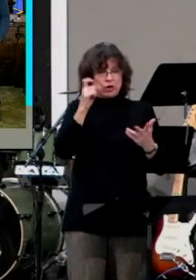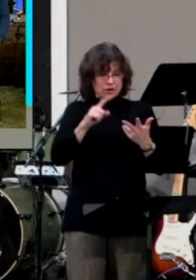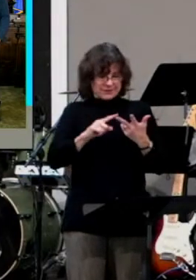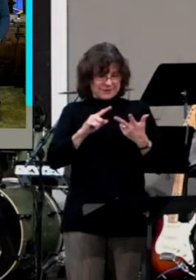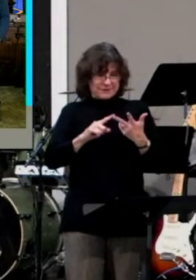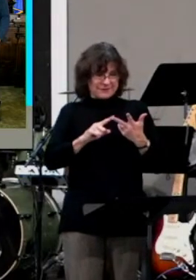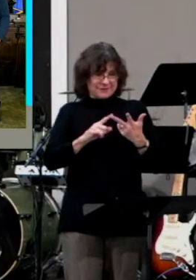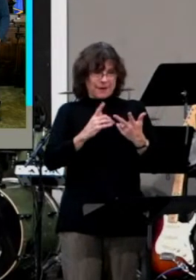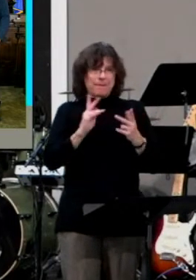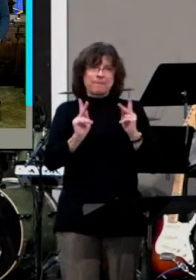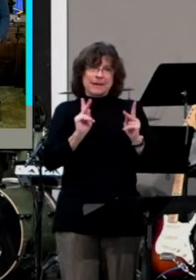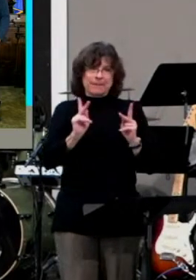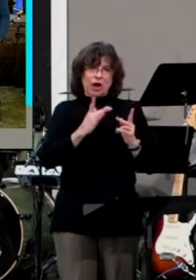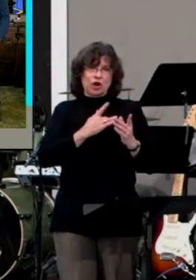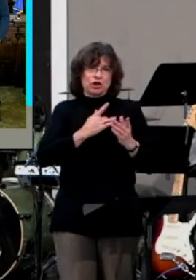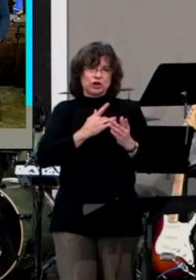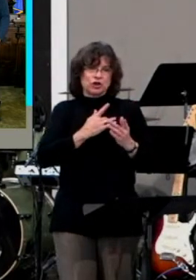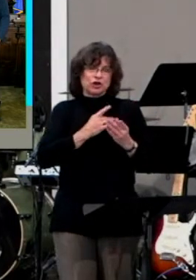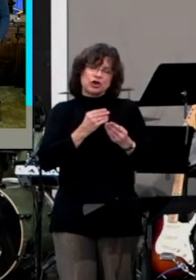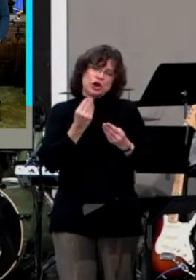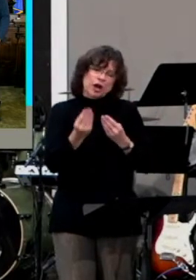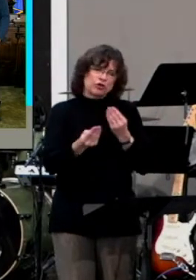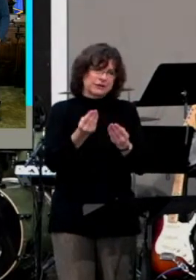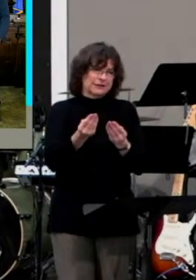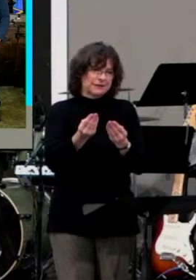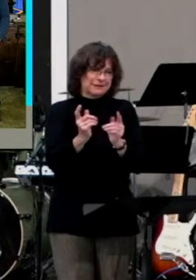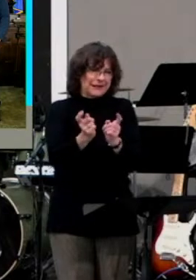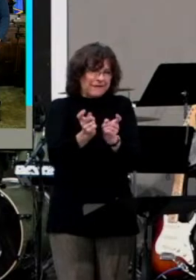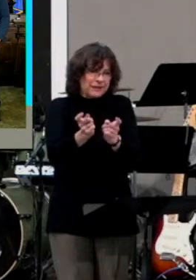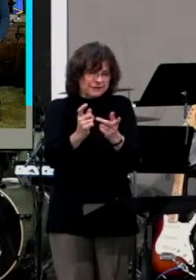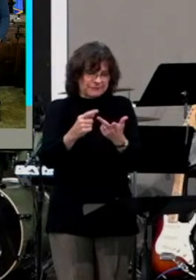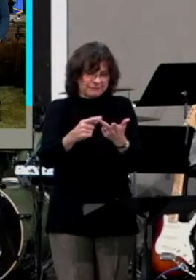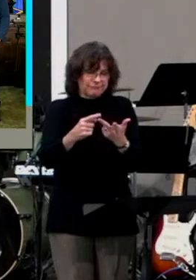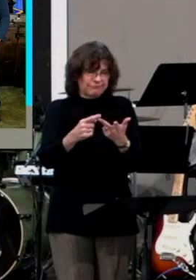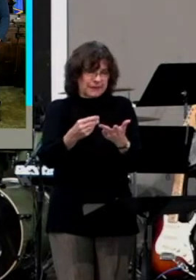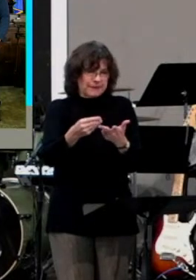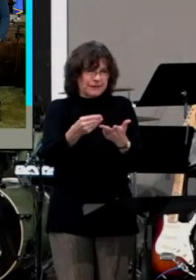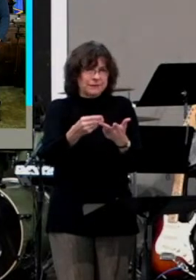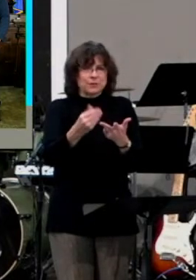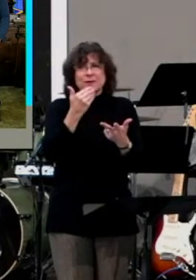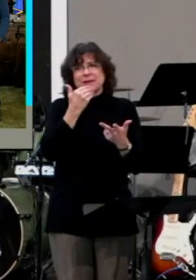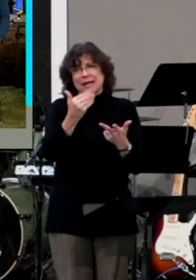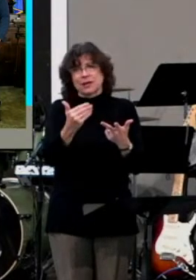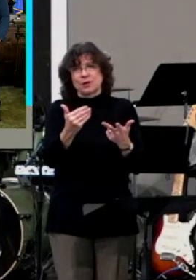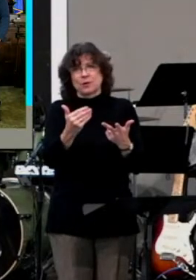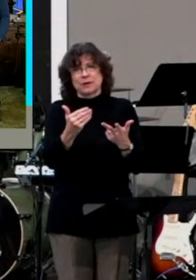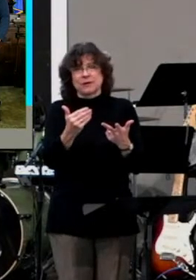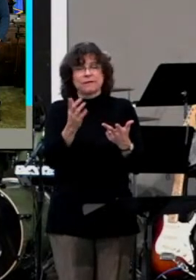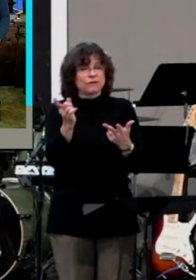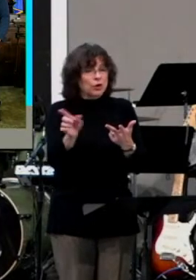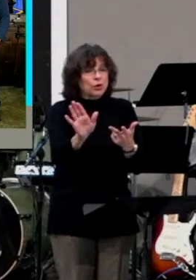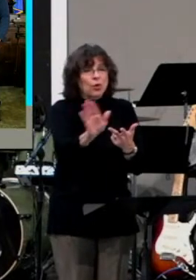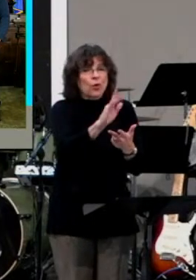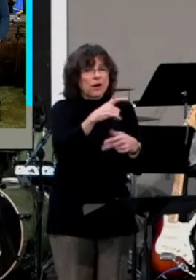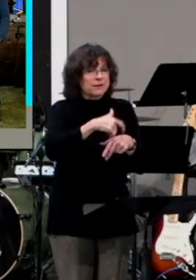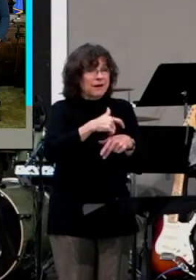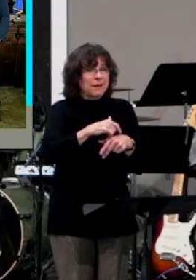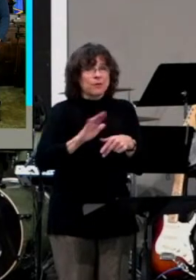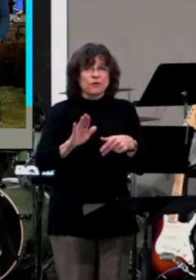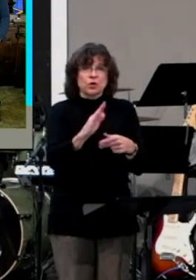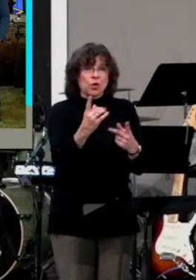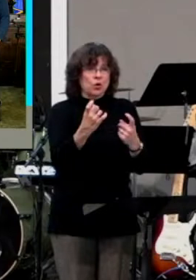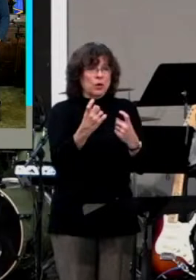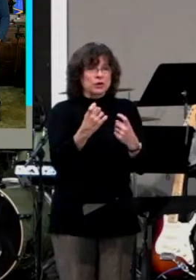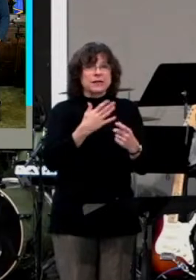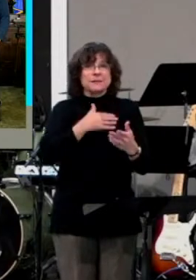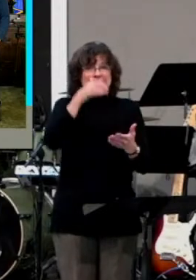the generous people like you that help us make it happen. Thank you so much for your time. If you have questions, my